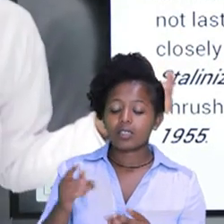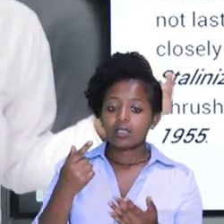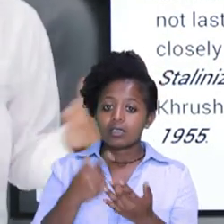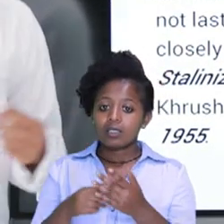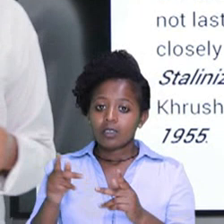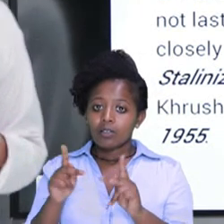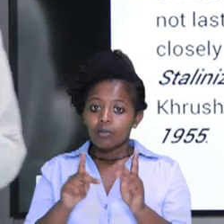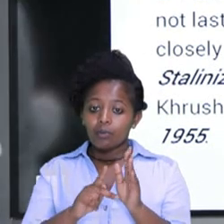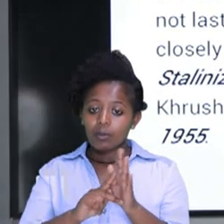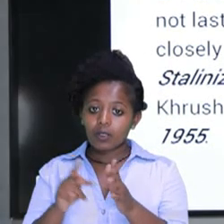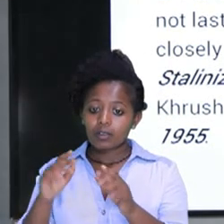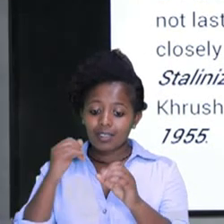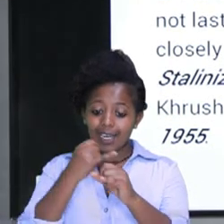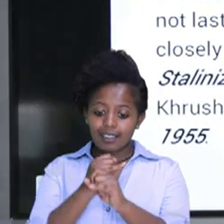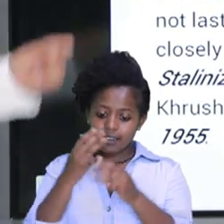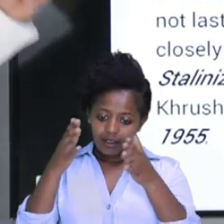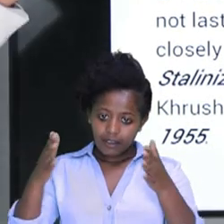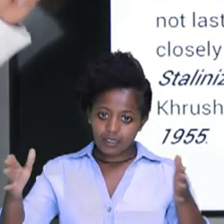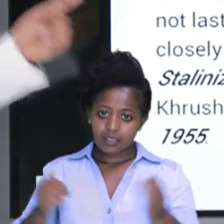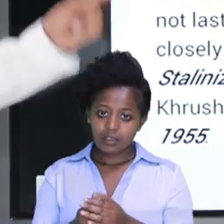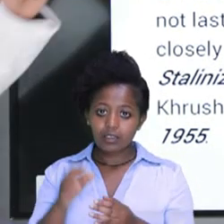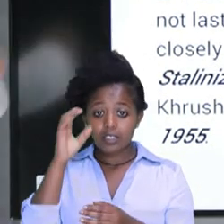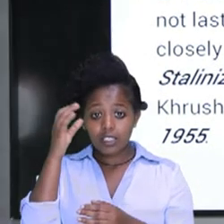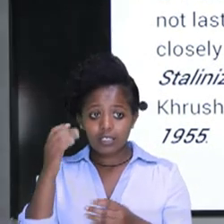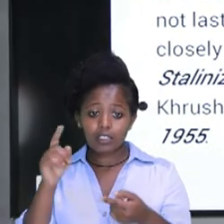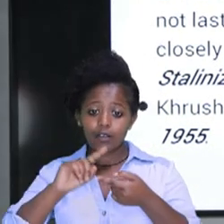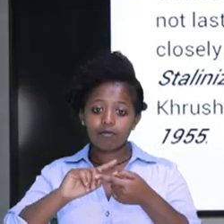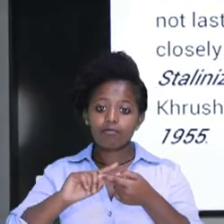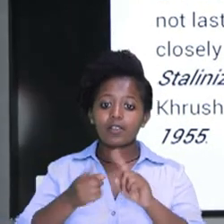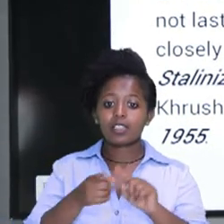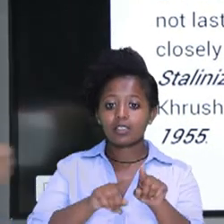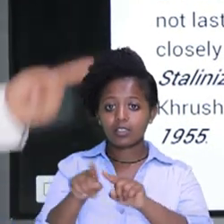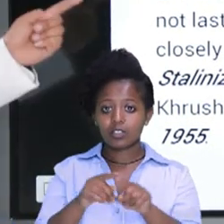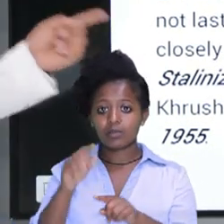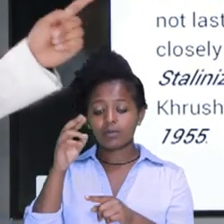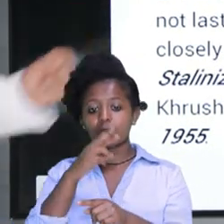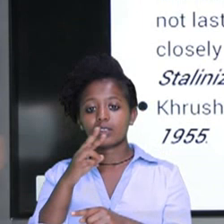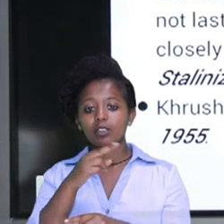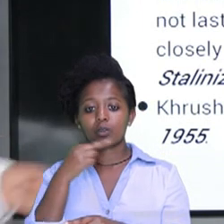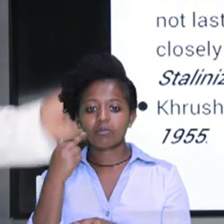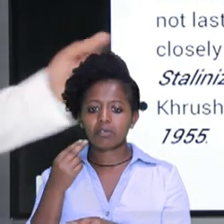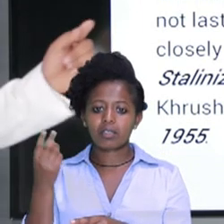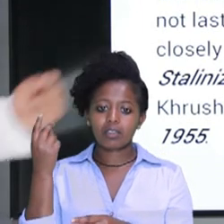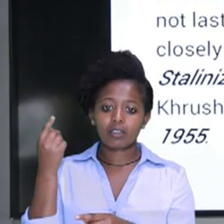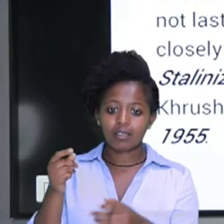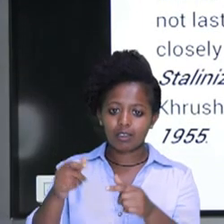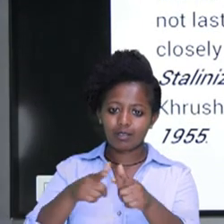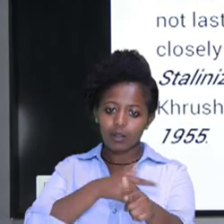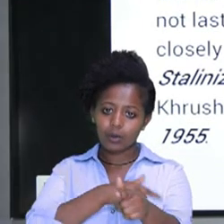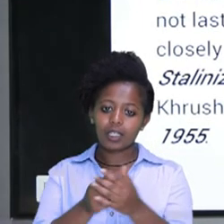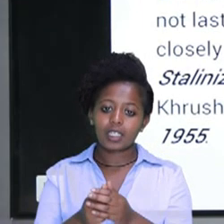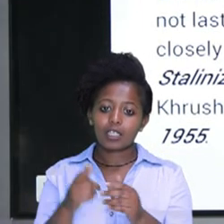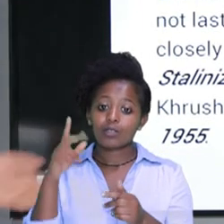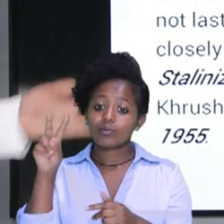progress in the industrialization. The Chinese friend relation with Soviet Union did not last long. In 1915,